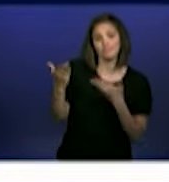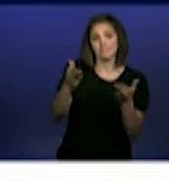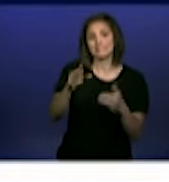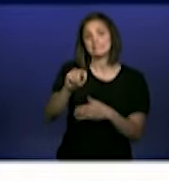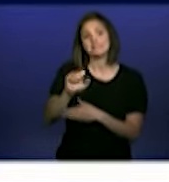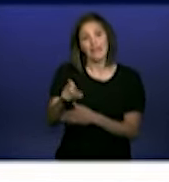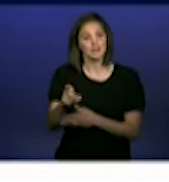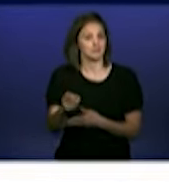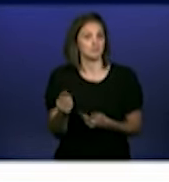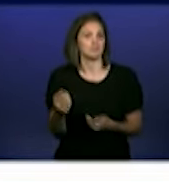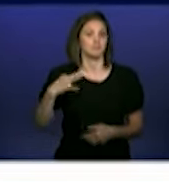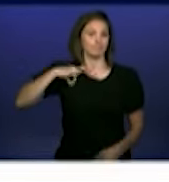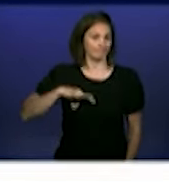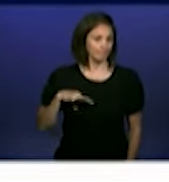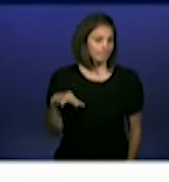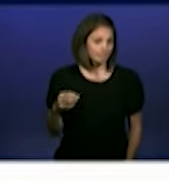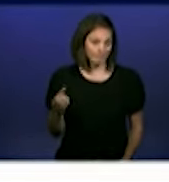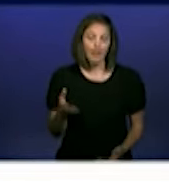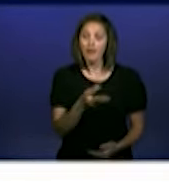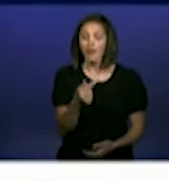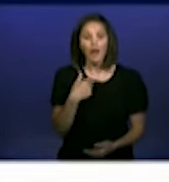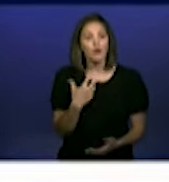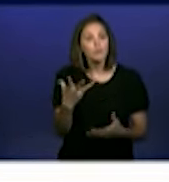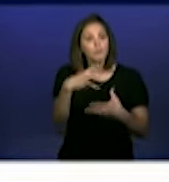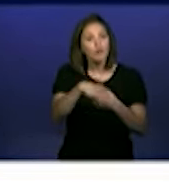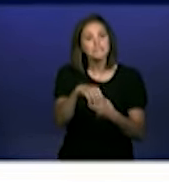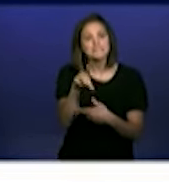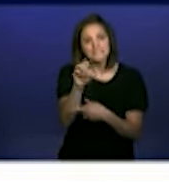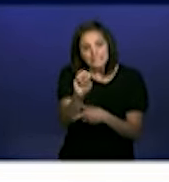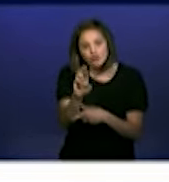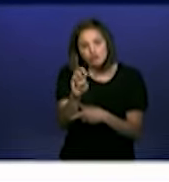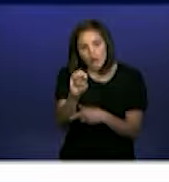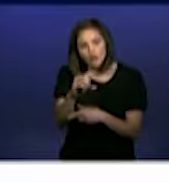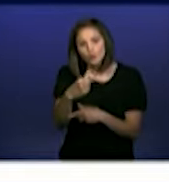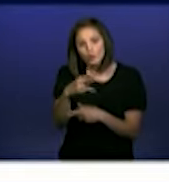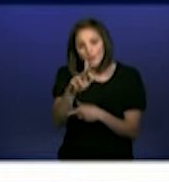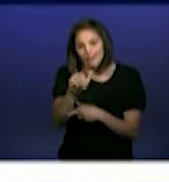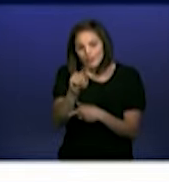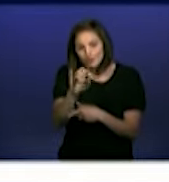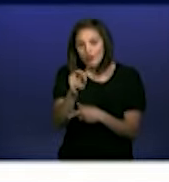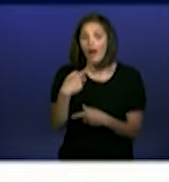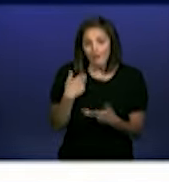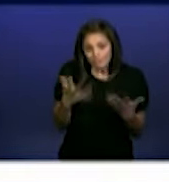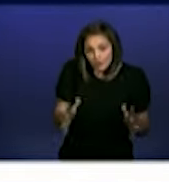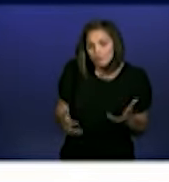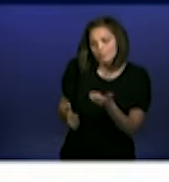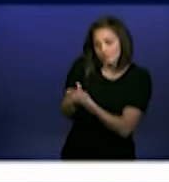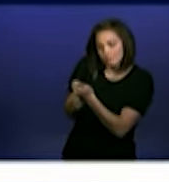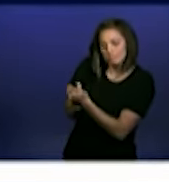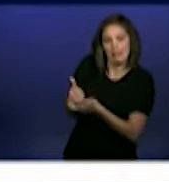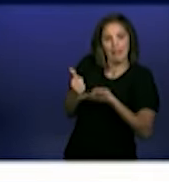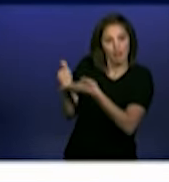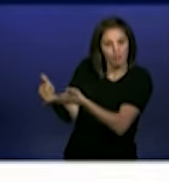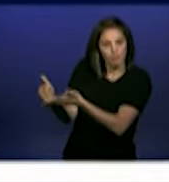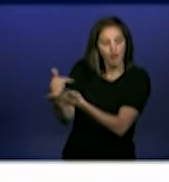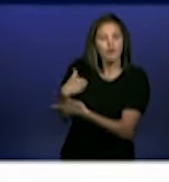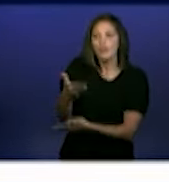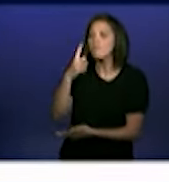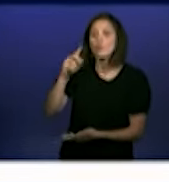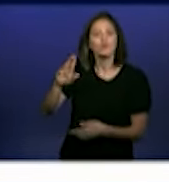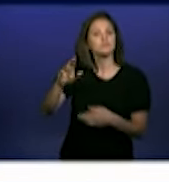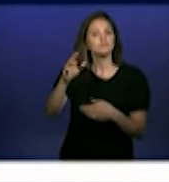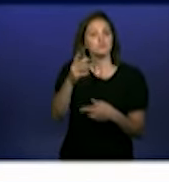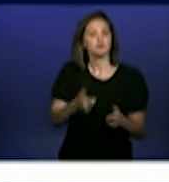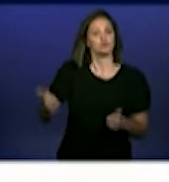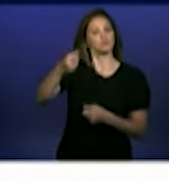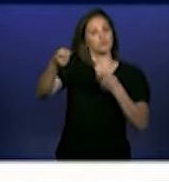wind at his back. I was there part of the deregulation, and I was helpful to him with that. I was there for the Supreme Court nominations, and I was